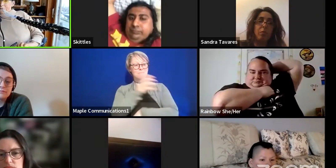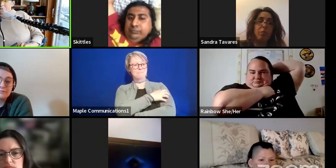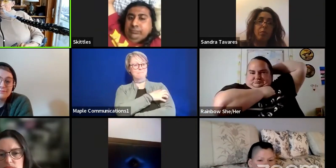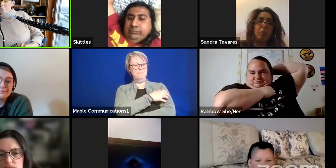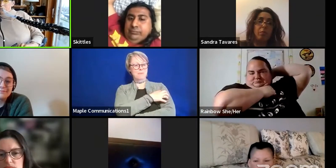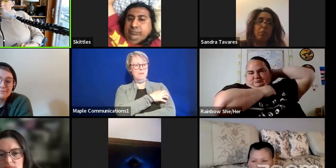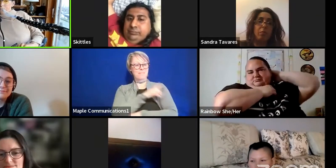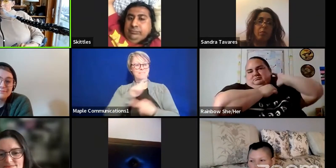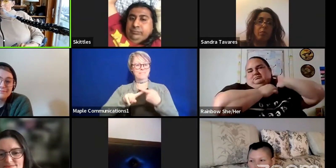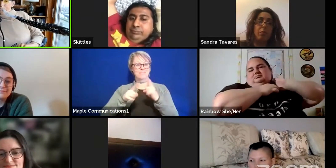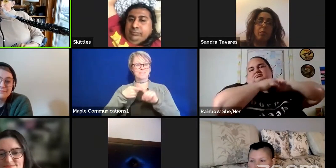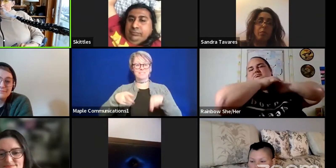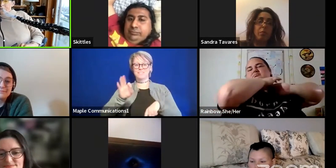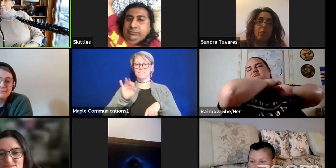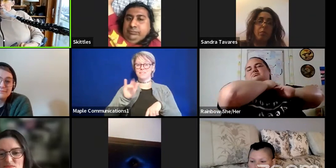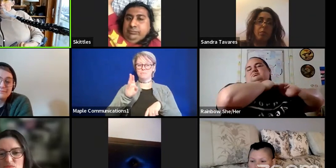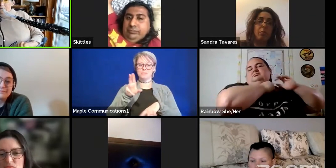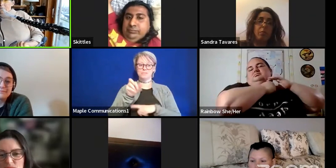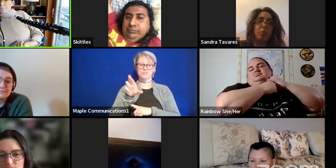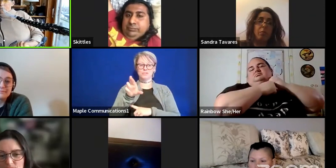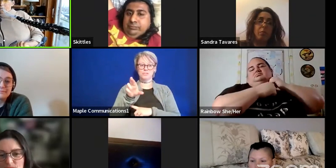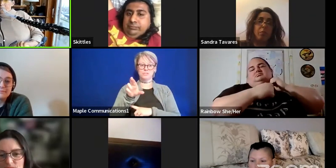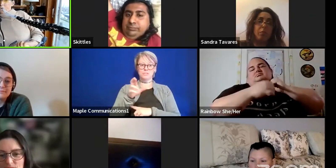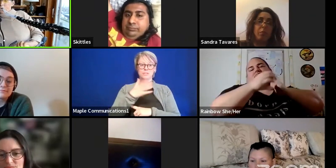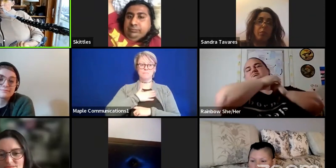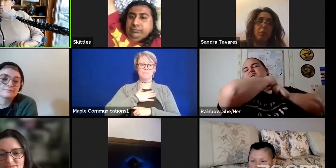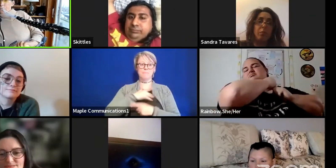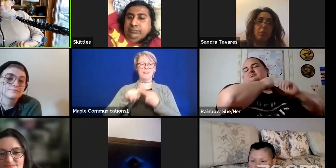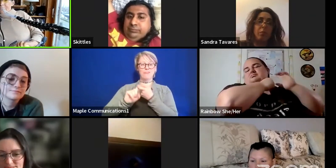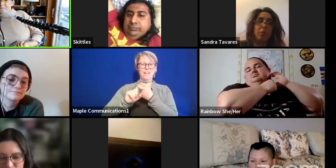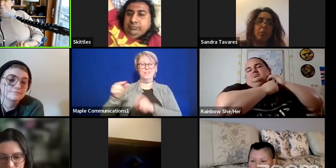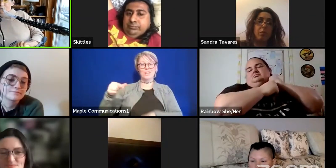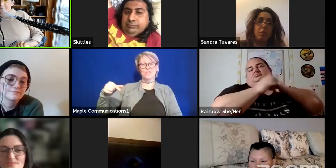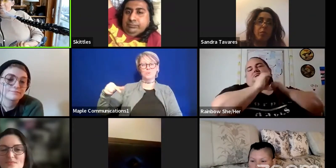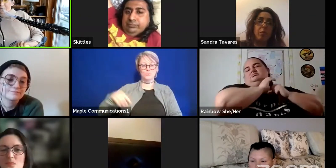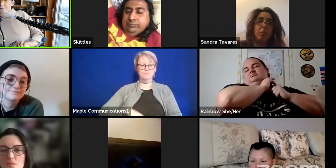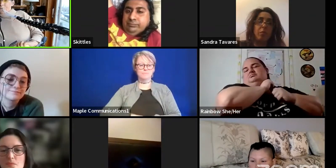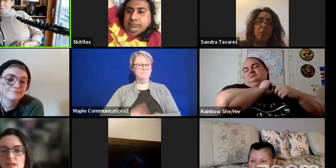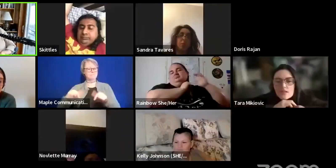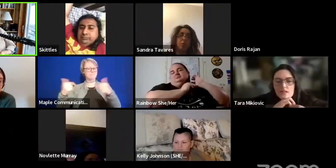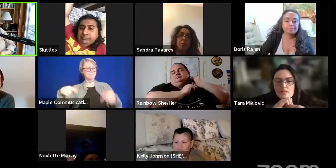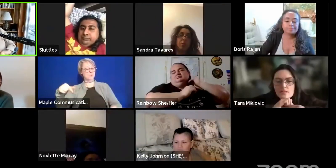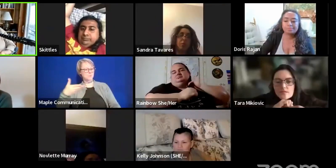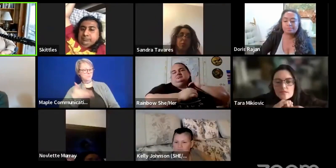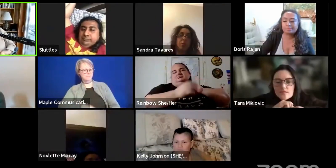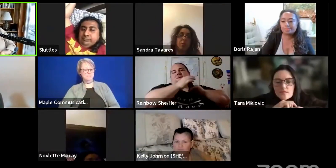of the filibuster, my dear friend, Q. Go ahead, Q.